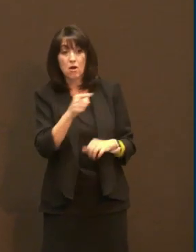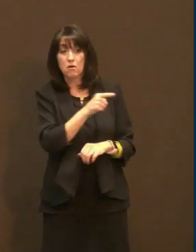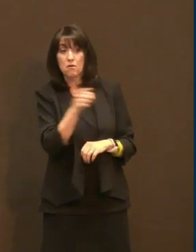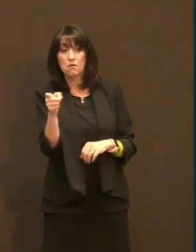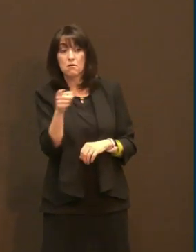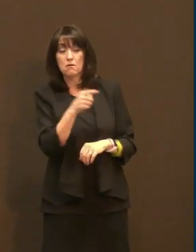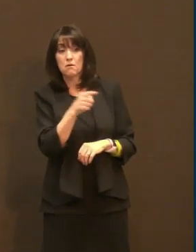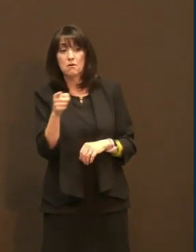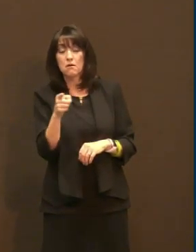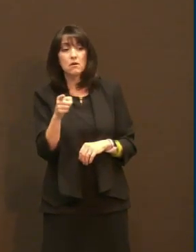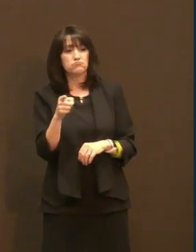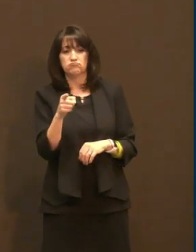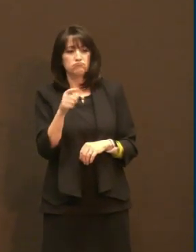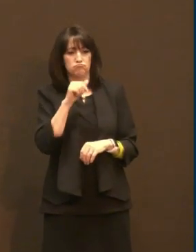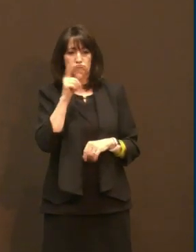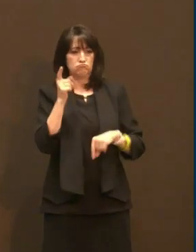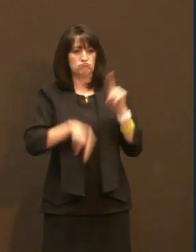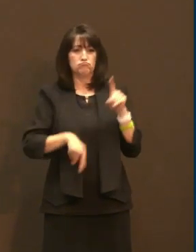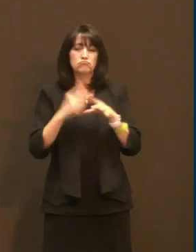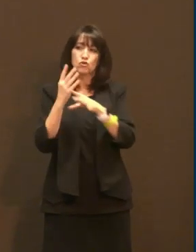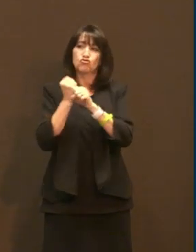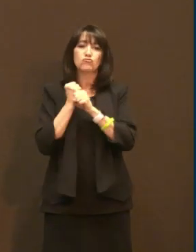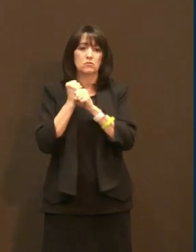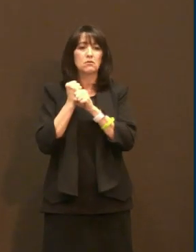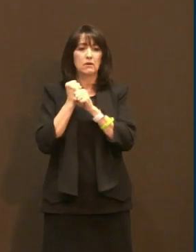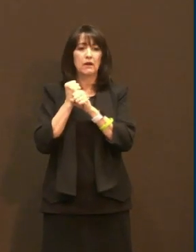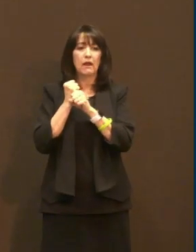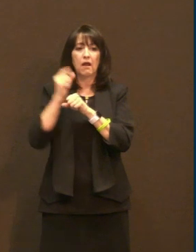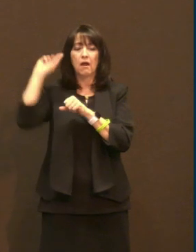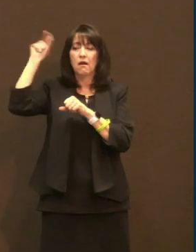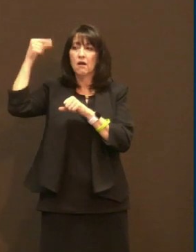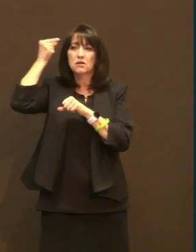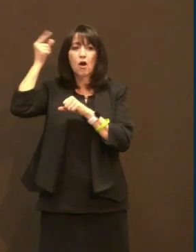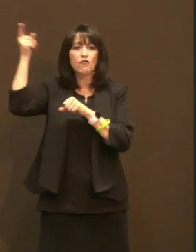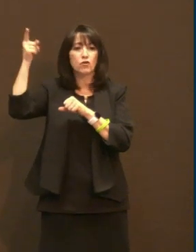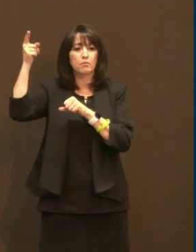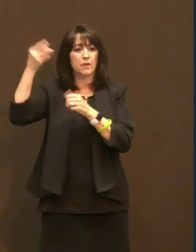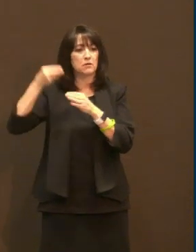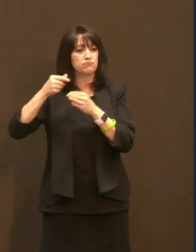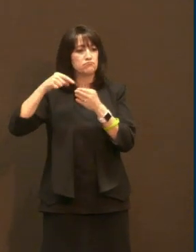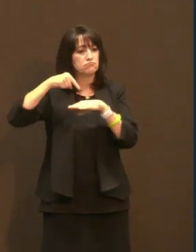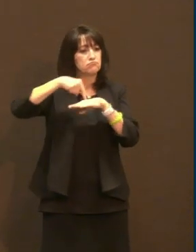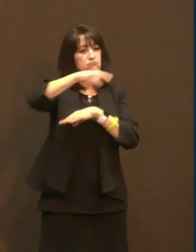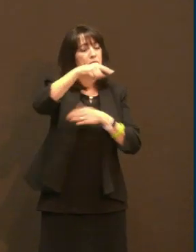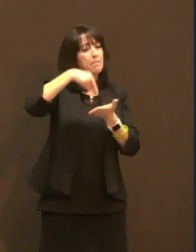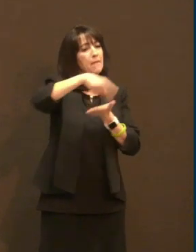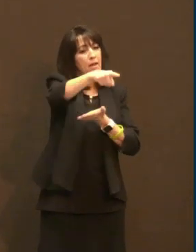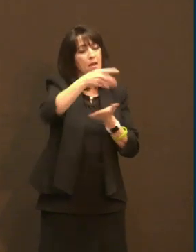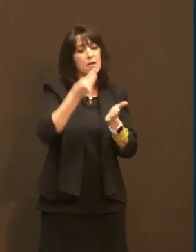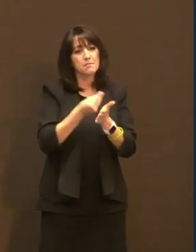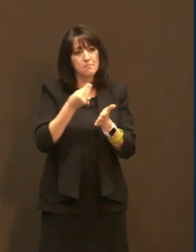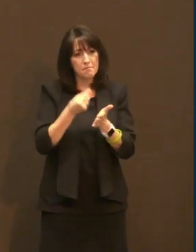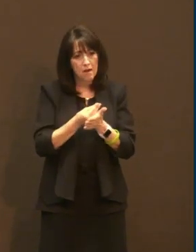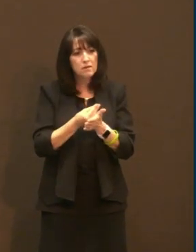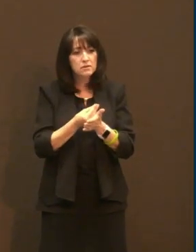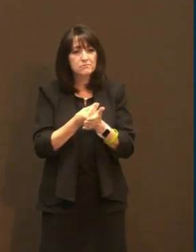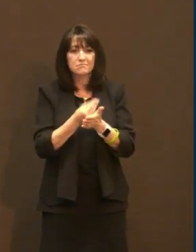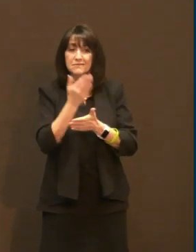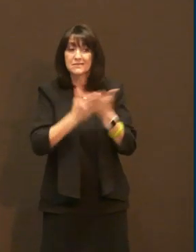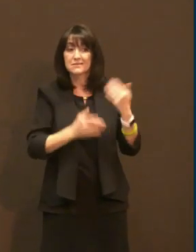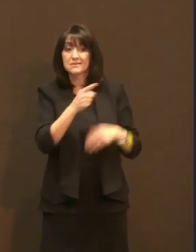aspects of the federal relief, and in particular, the undocumented were not eligible for some